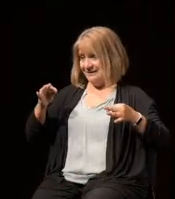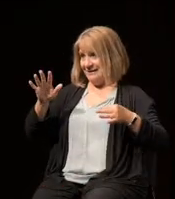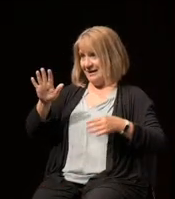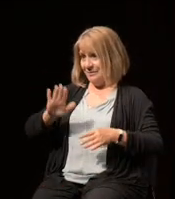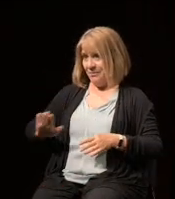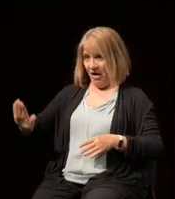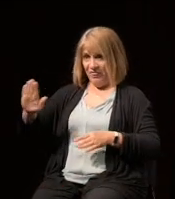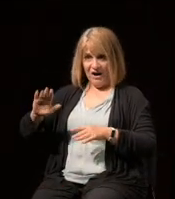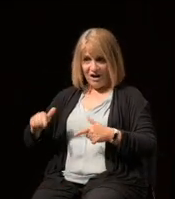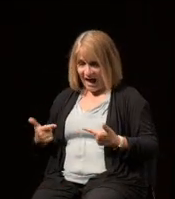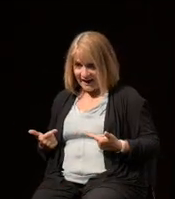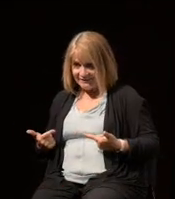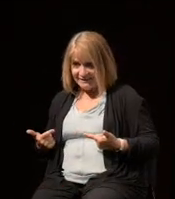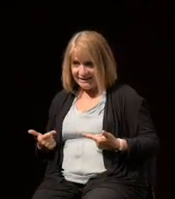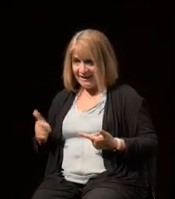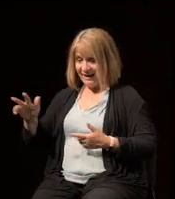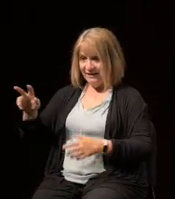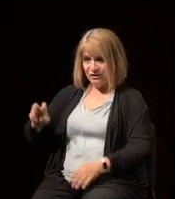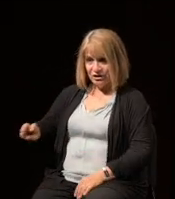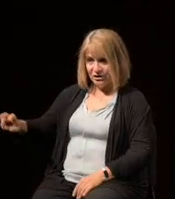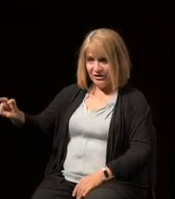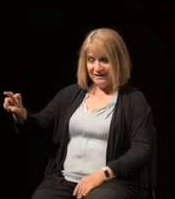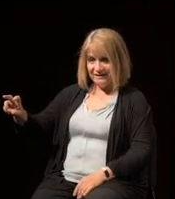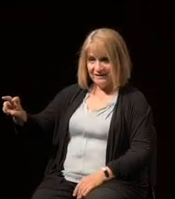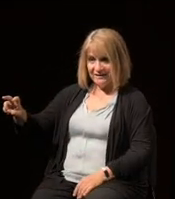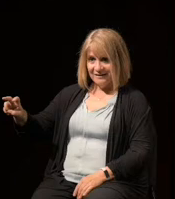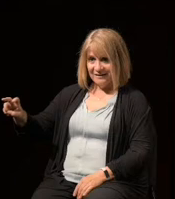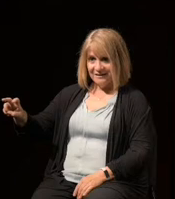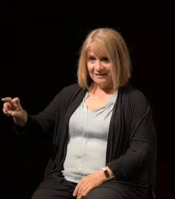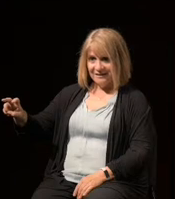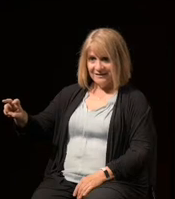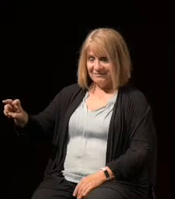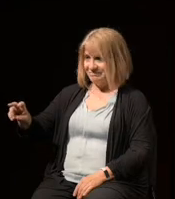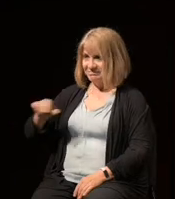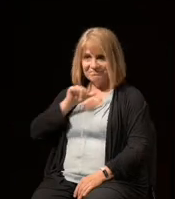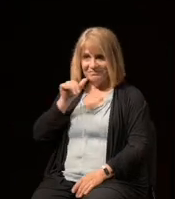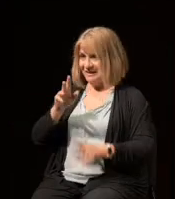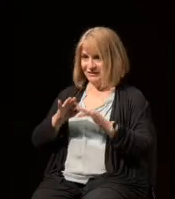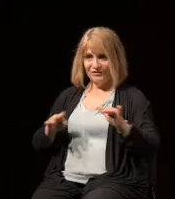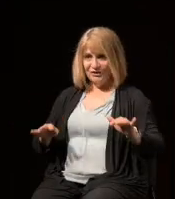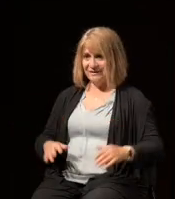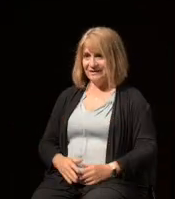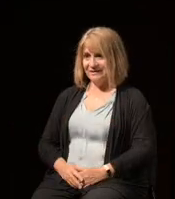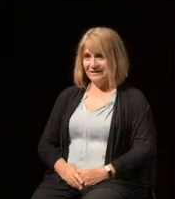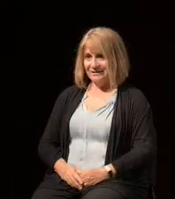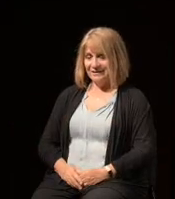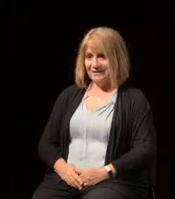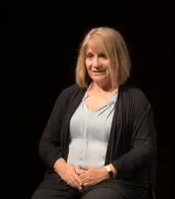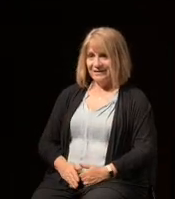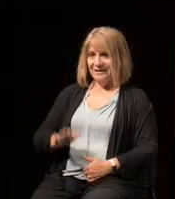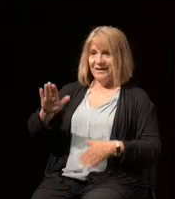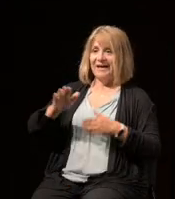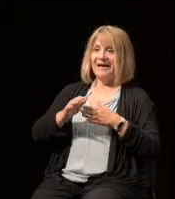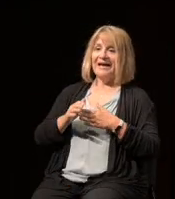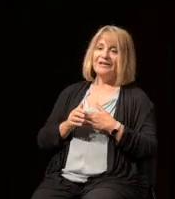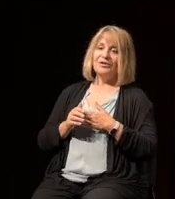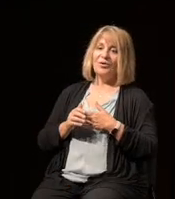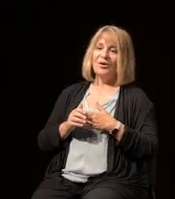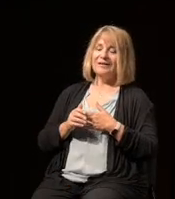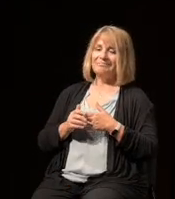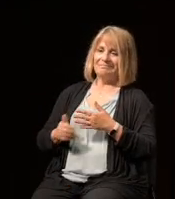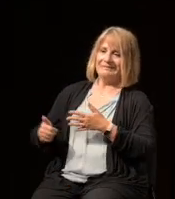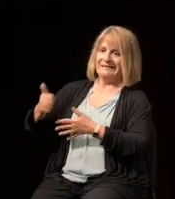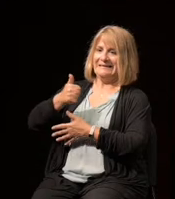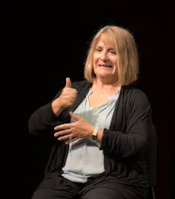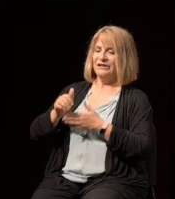their lives and their journeys don't represent that. And even your senior leadership, though that has changed as well,